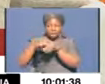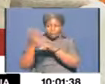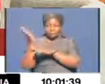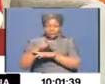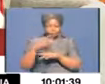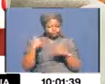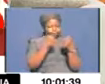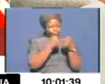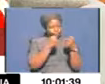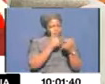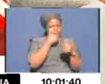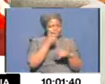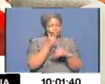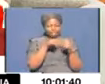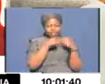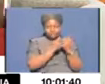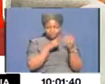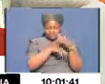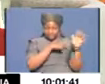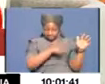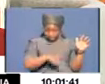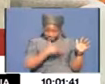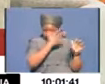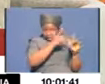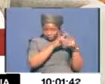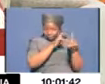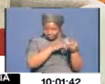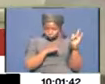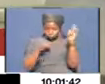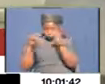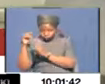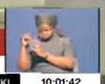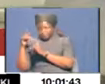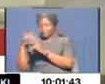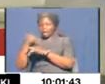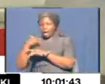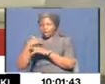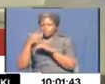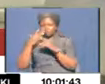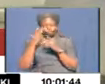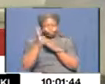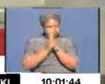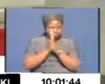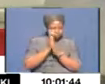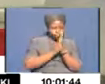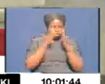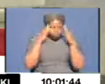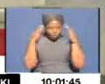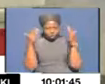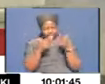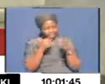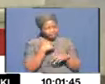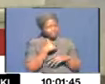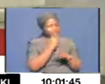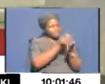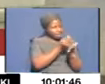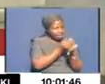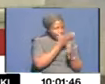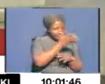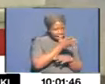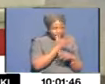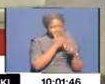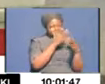So when we were coming back, we were just... There was passion, there was dedication. Yes, yes. Monetary aspects weren't